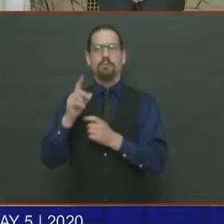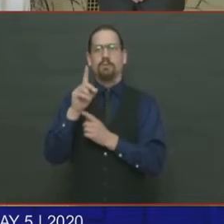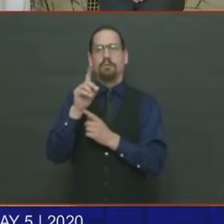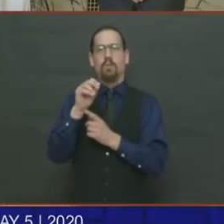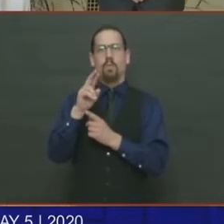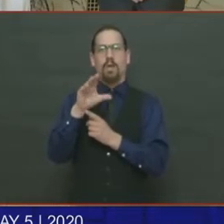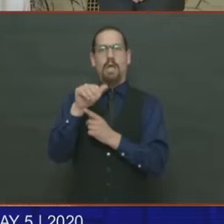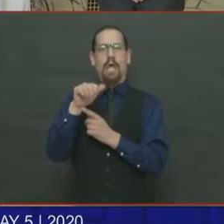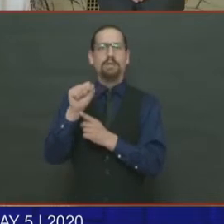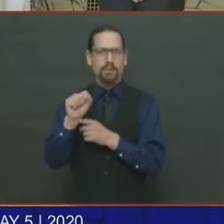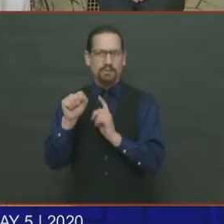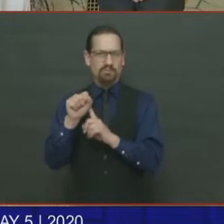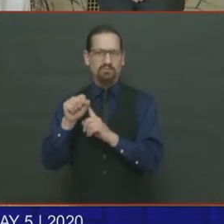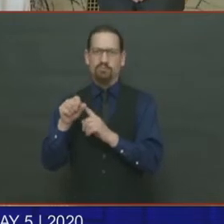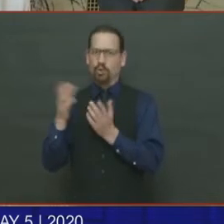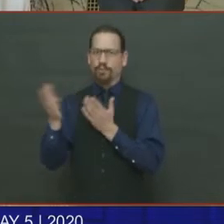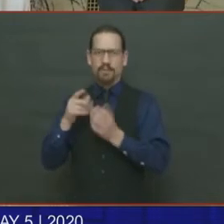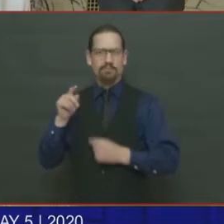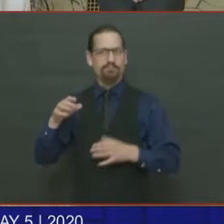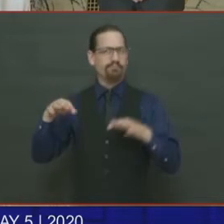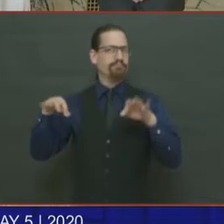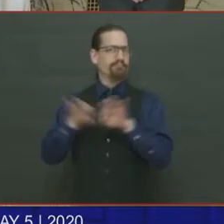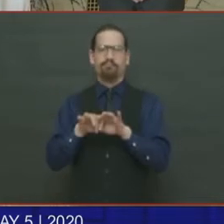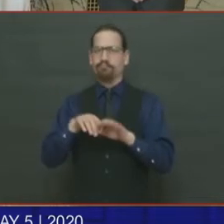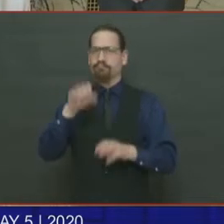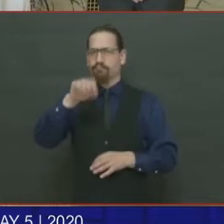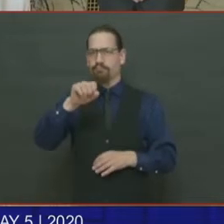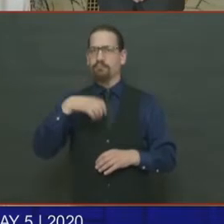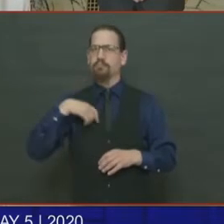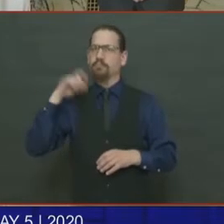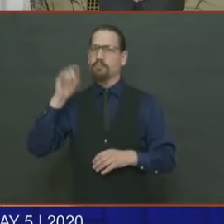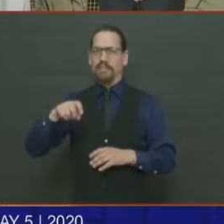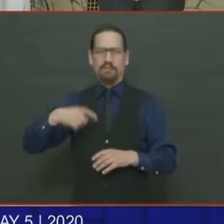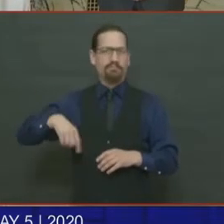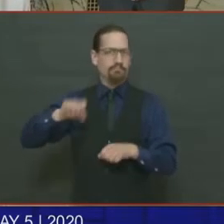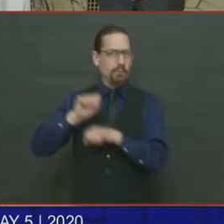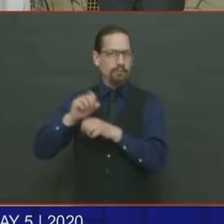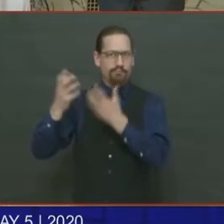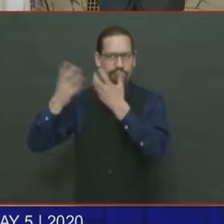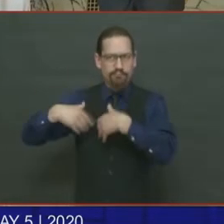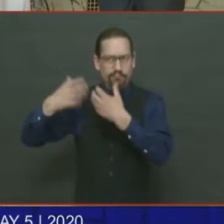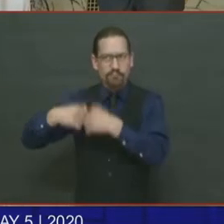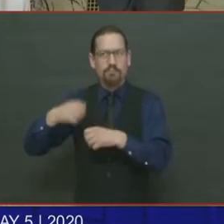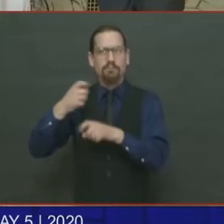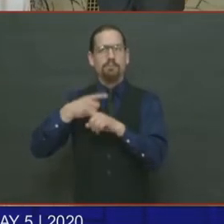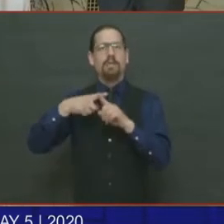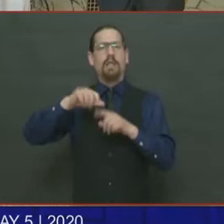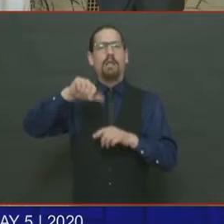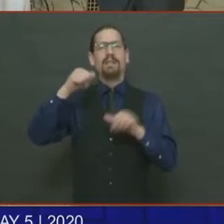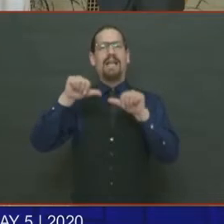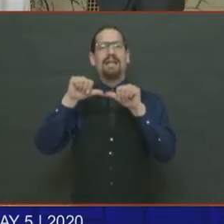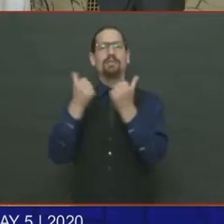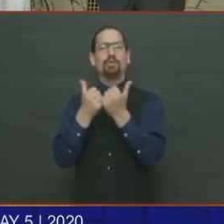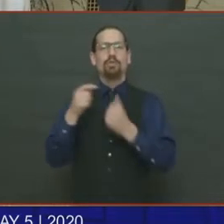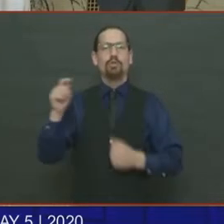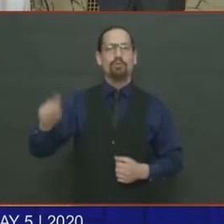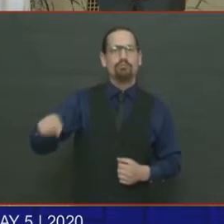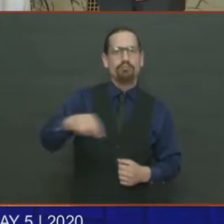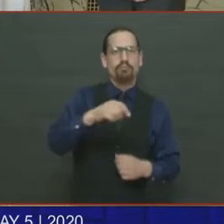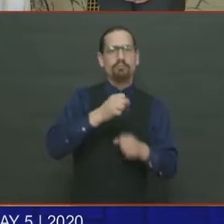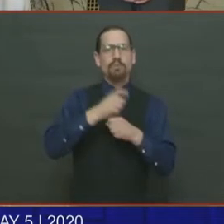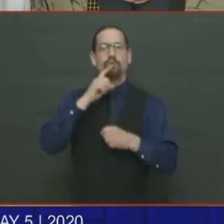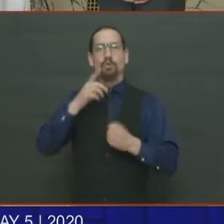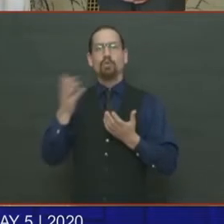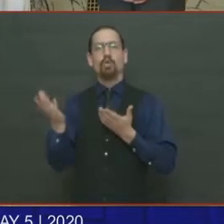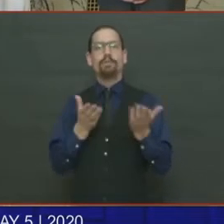want to absolutely work with them and others within the communities to make sure that the services people need for